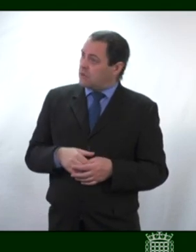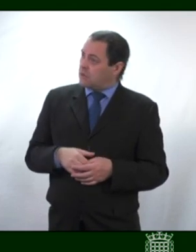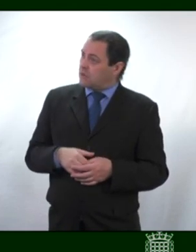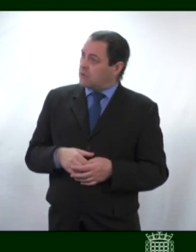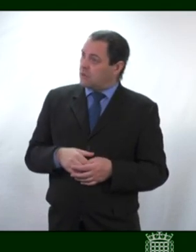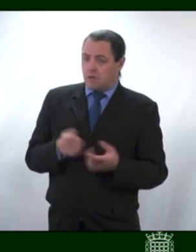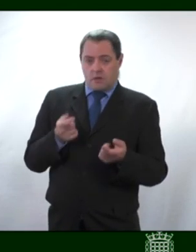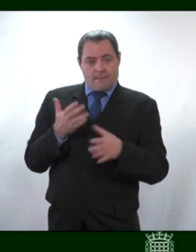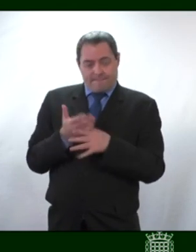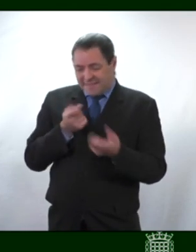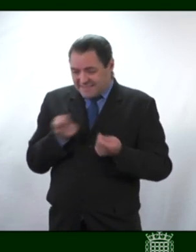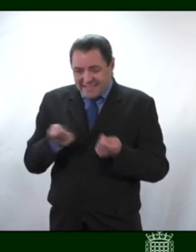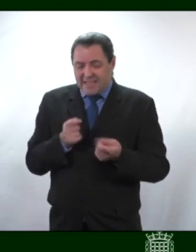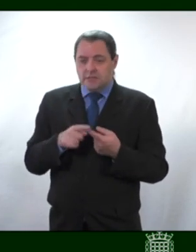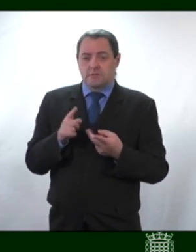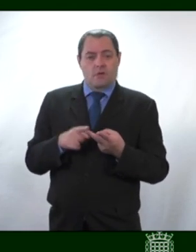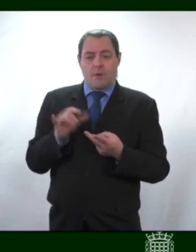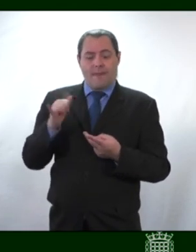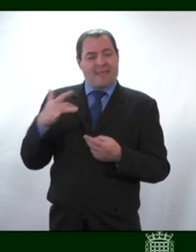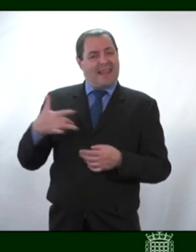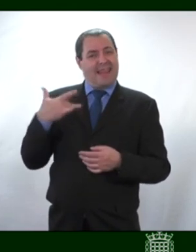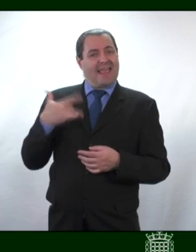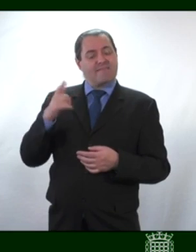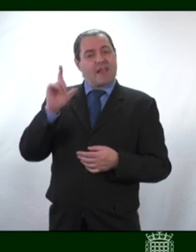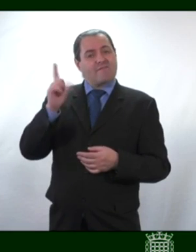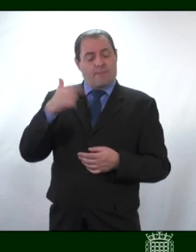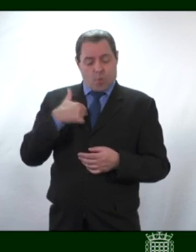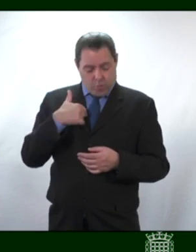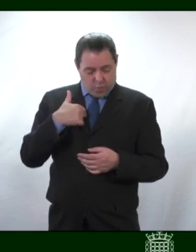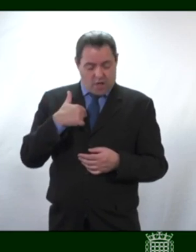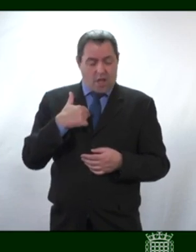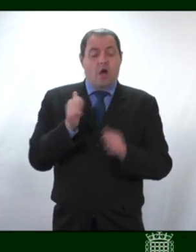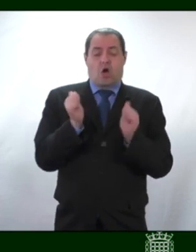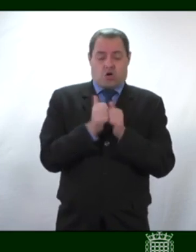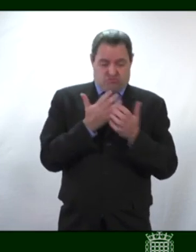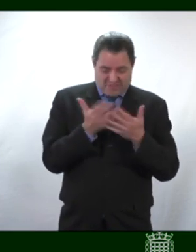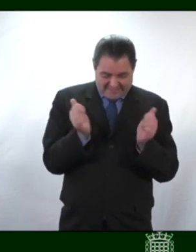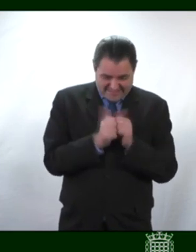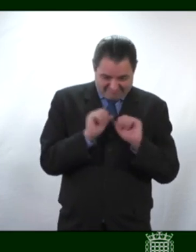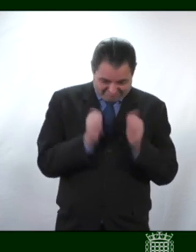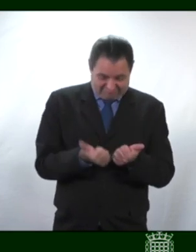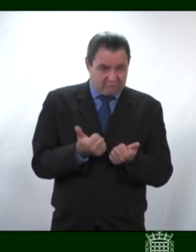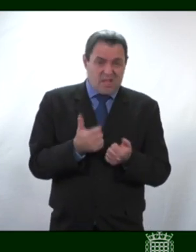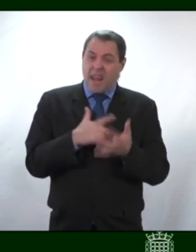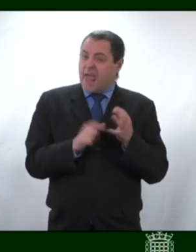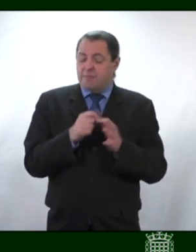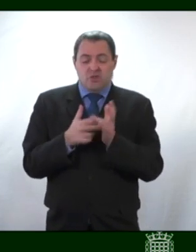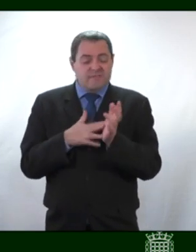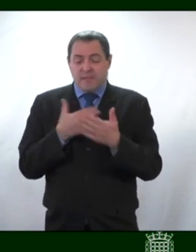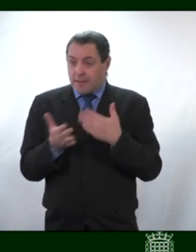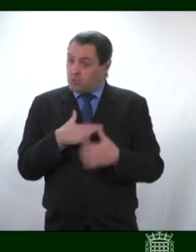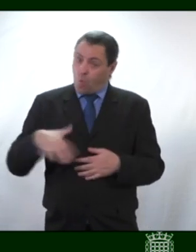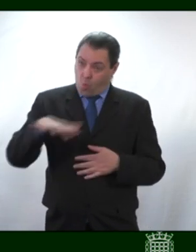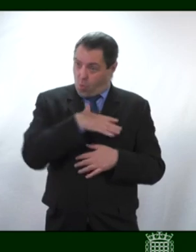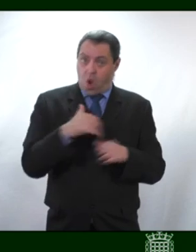running a business or being somebody who lives in Liverpool when an agreement has been struck across party lines for the support